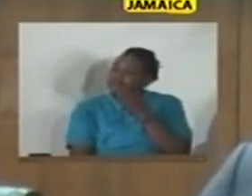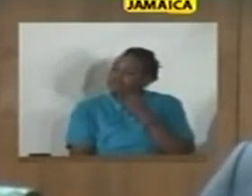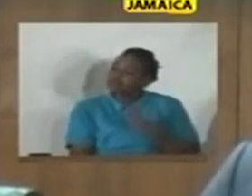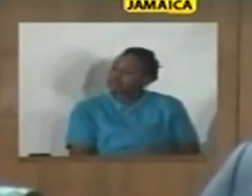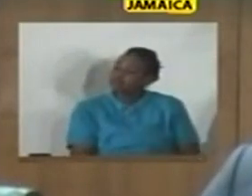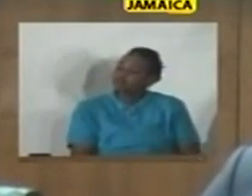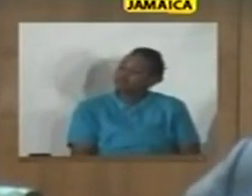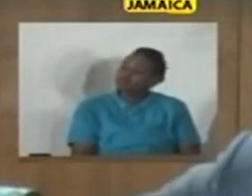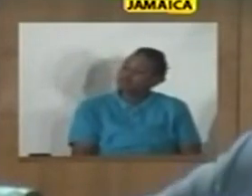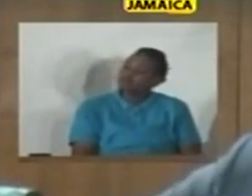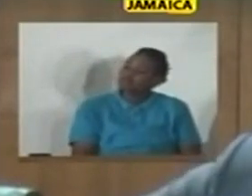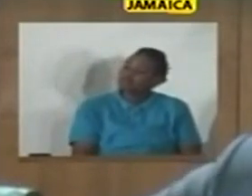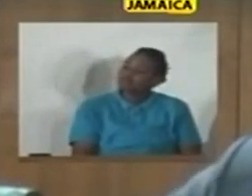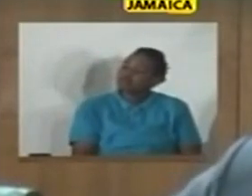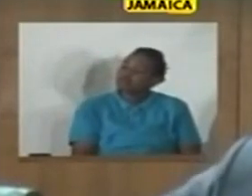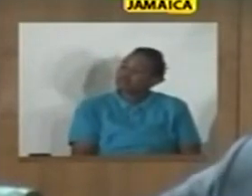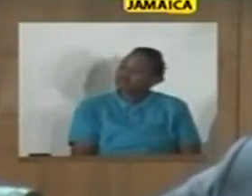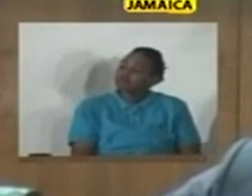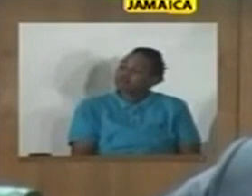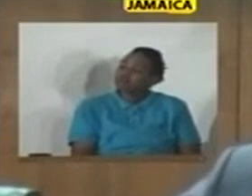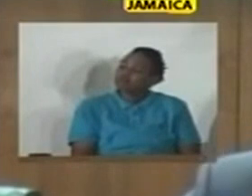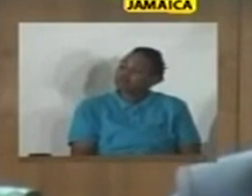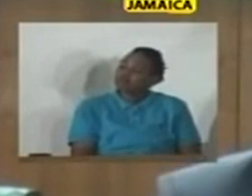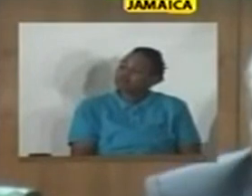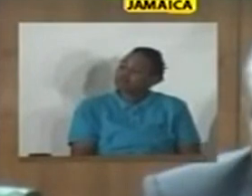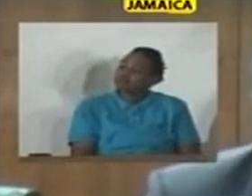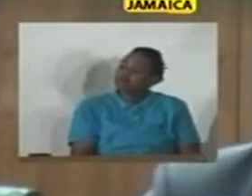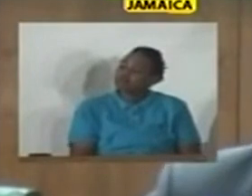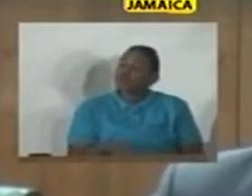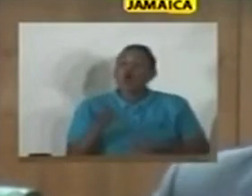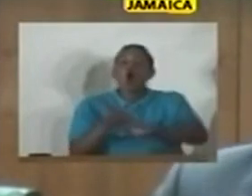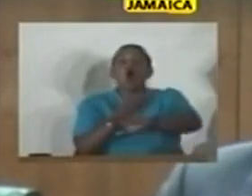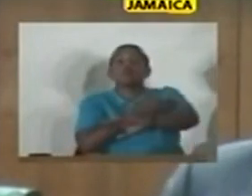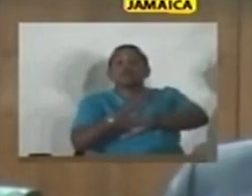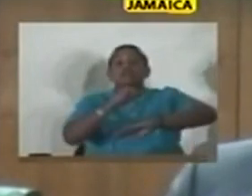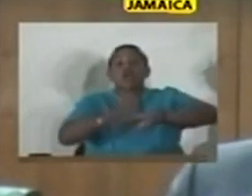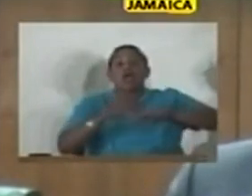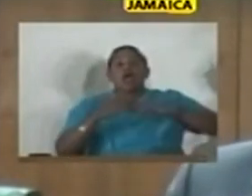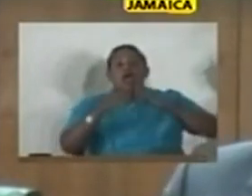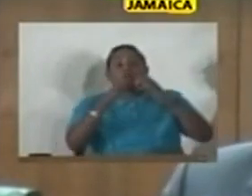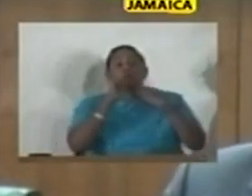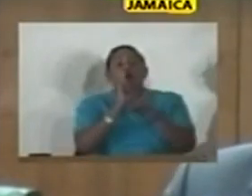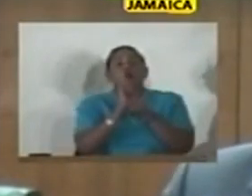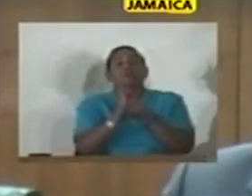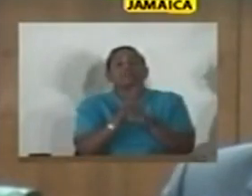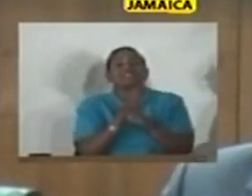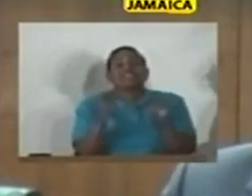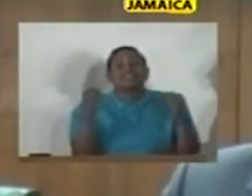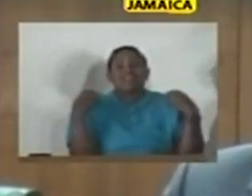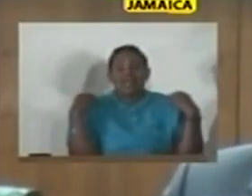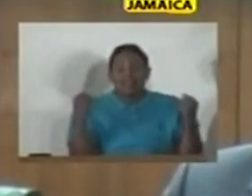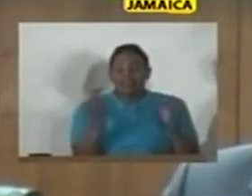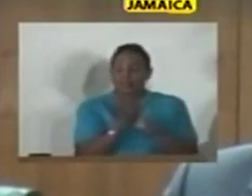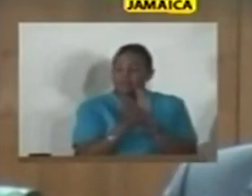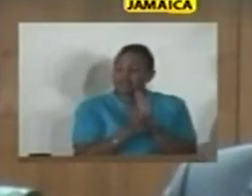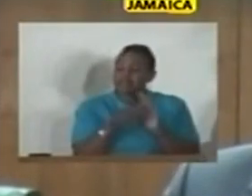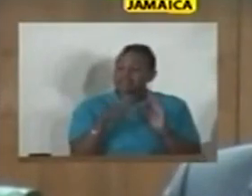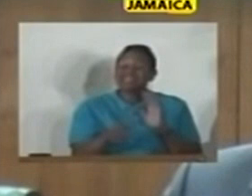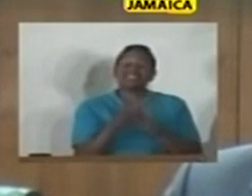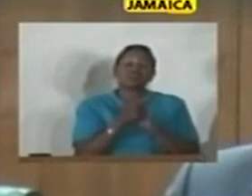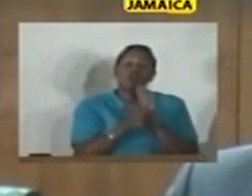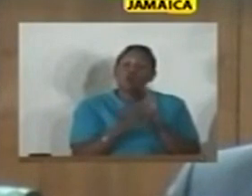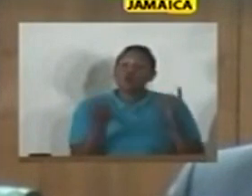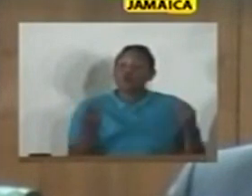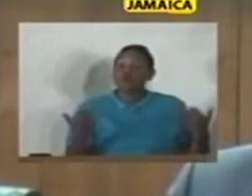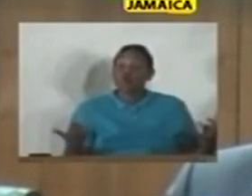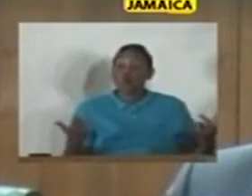Mr. Speaker, let me now give an update on the progress we have made towards the enactment of the Occupational Safety and Health Bill. This piece of